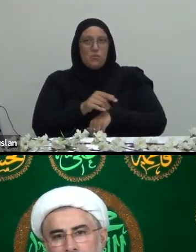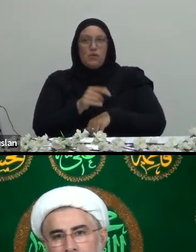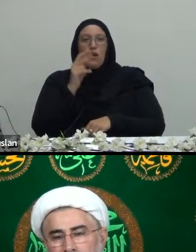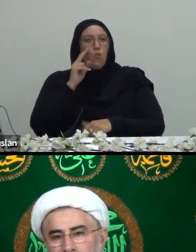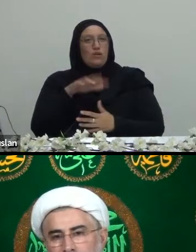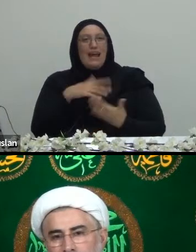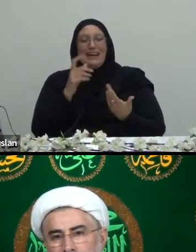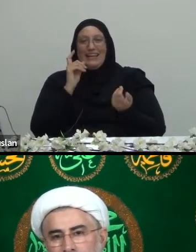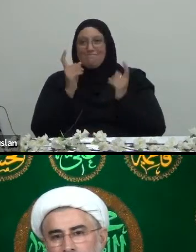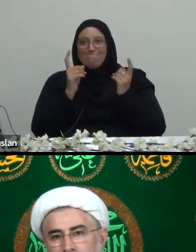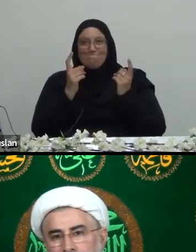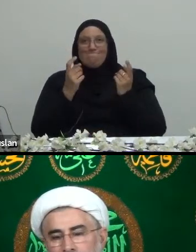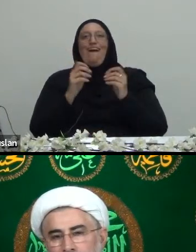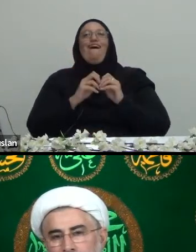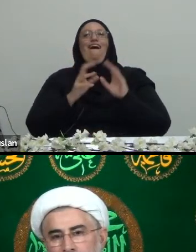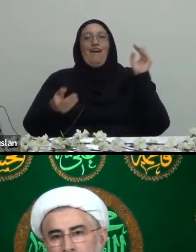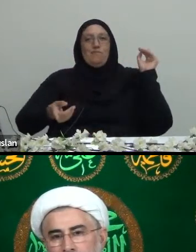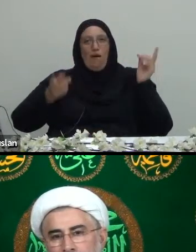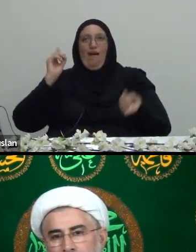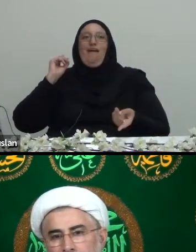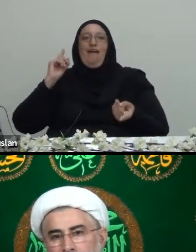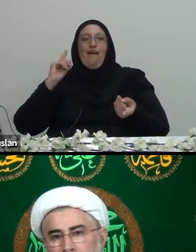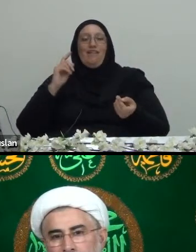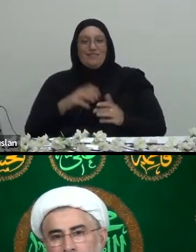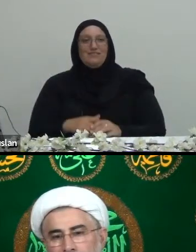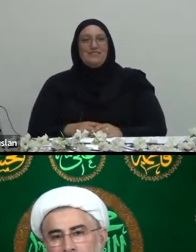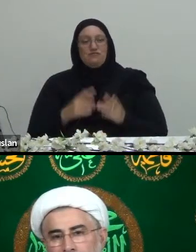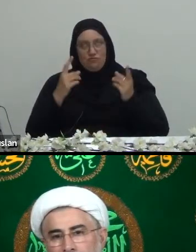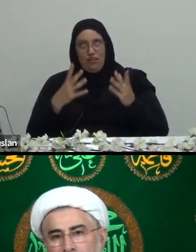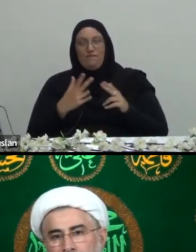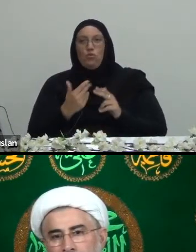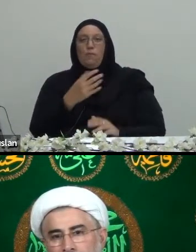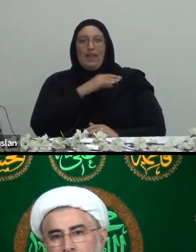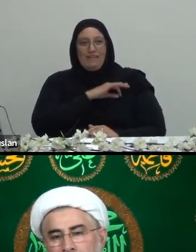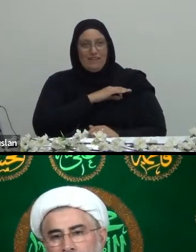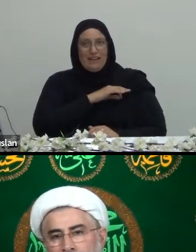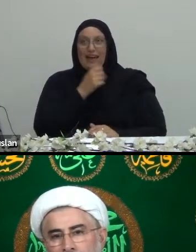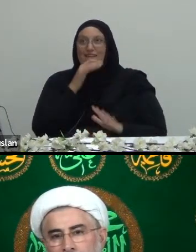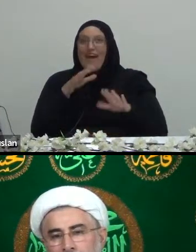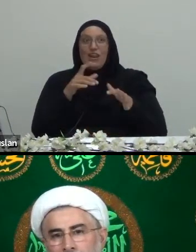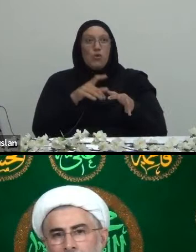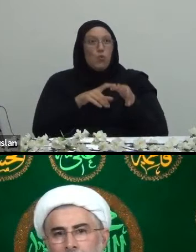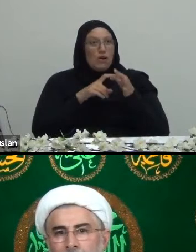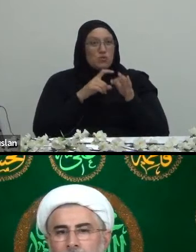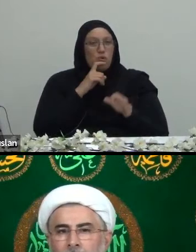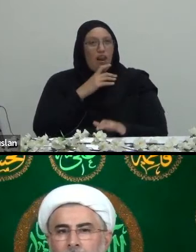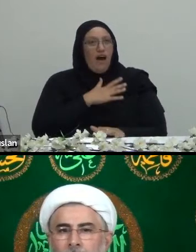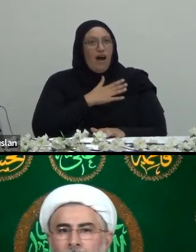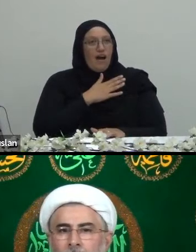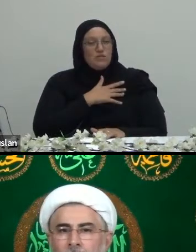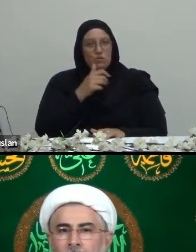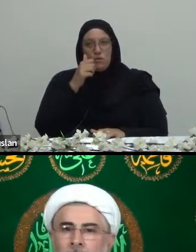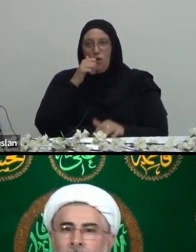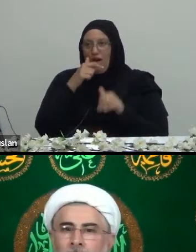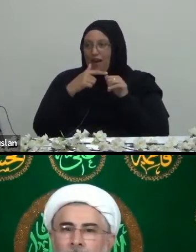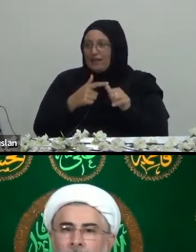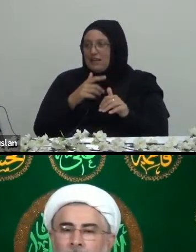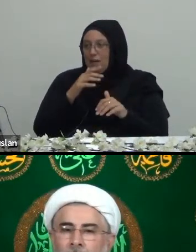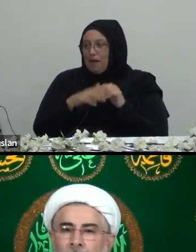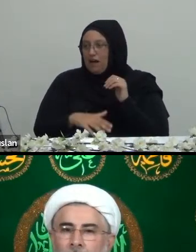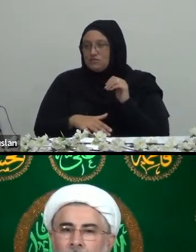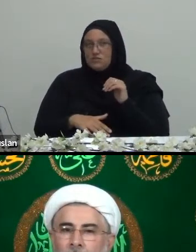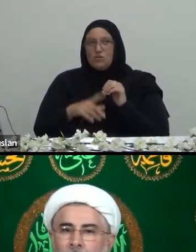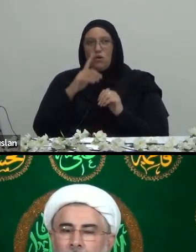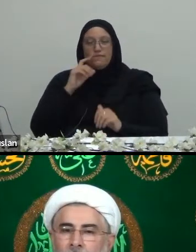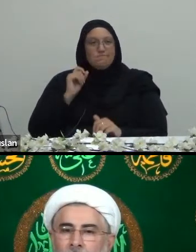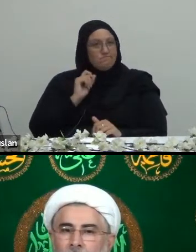we've discussed is clear for you, for your benefit, inshallah. If you have any questions that you'd like to send across to